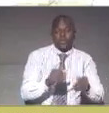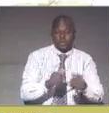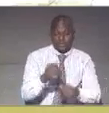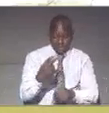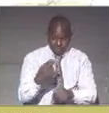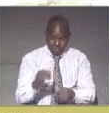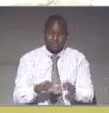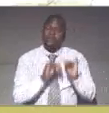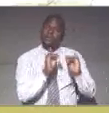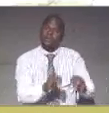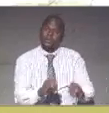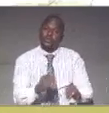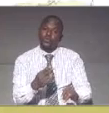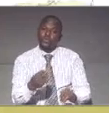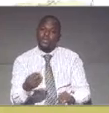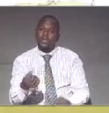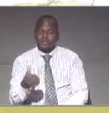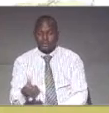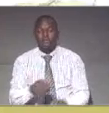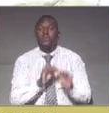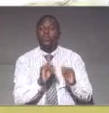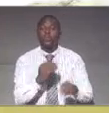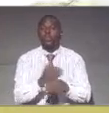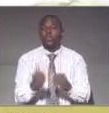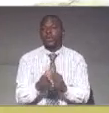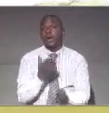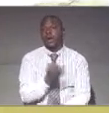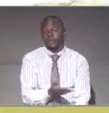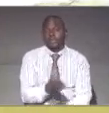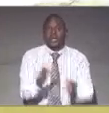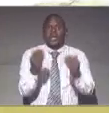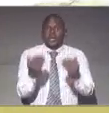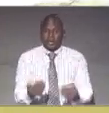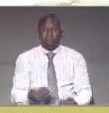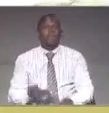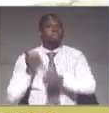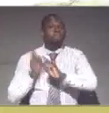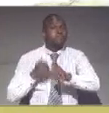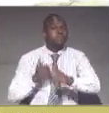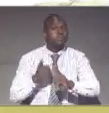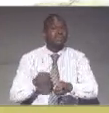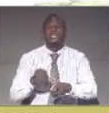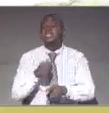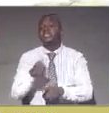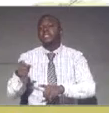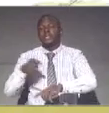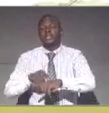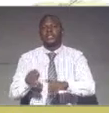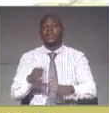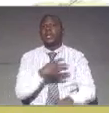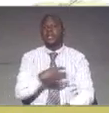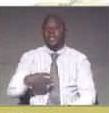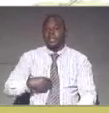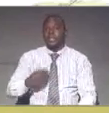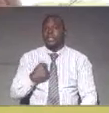and settled there in 2006. Now, we are intimidated all the time by the army